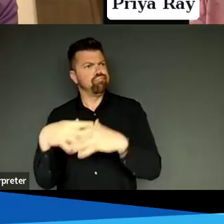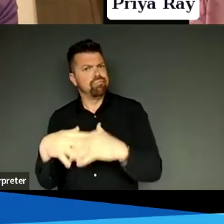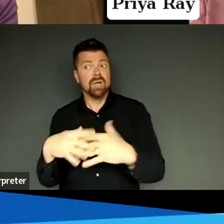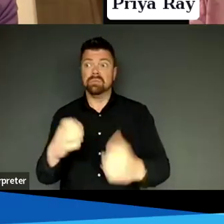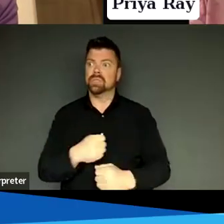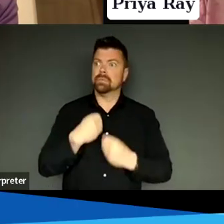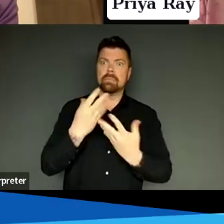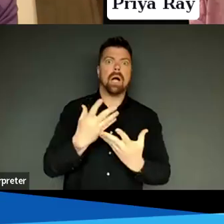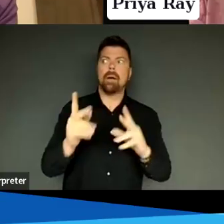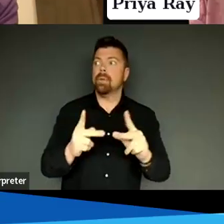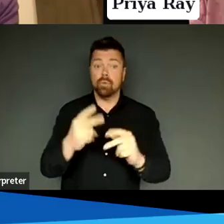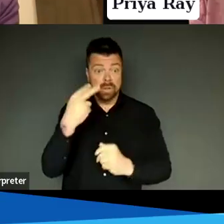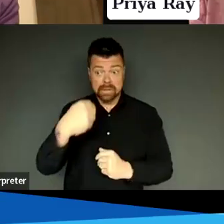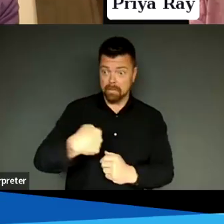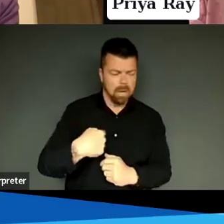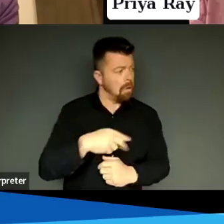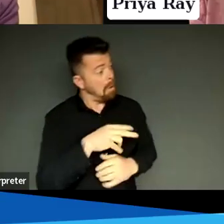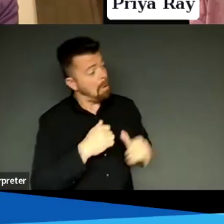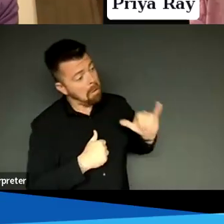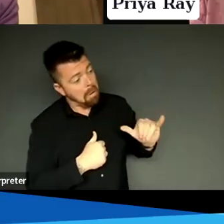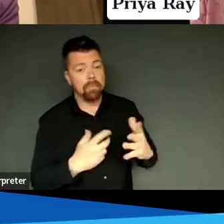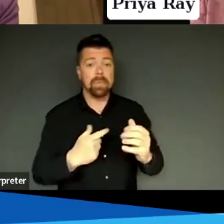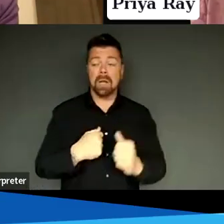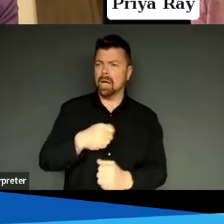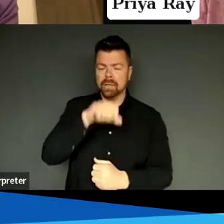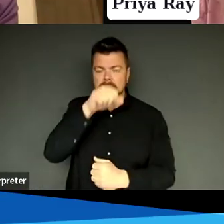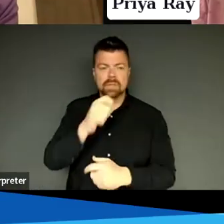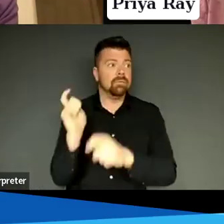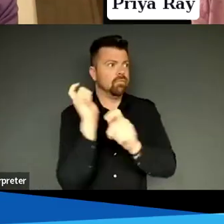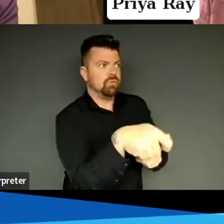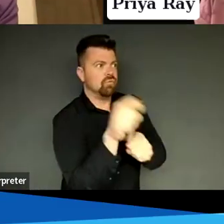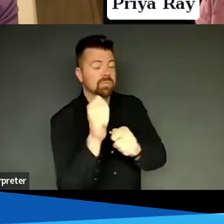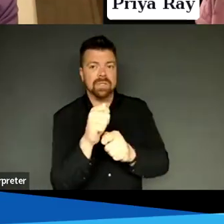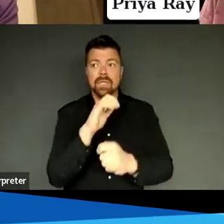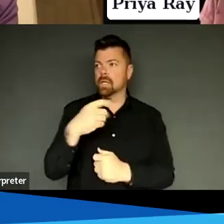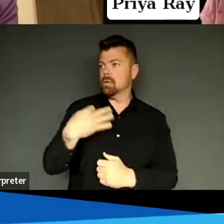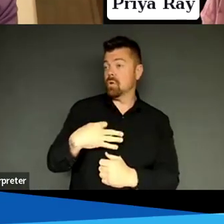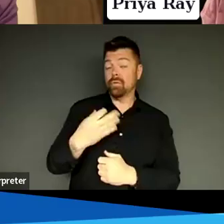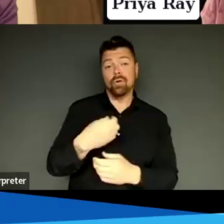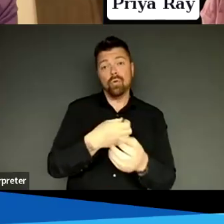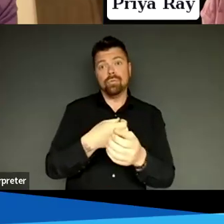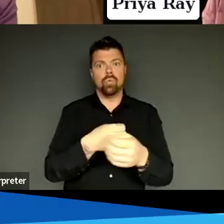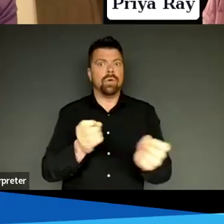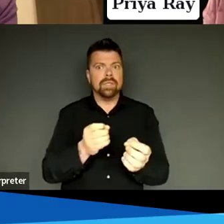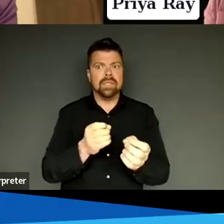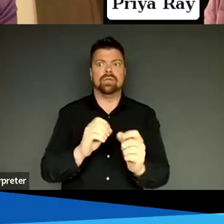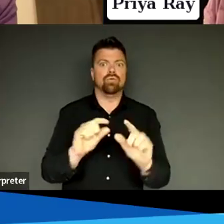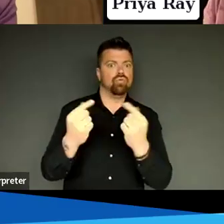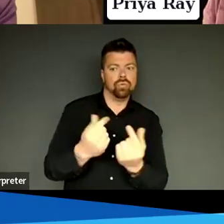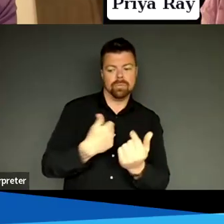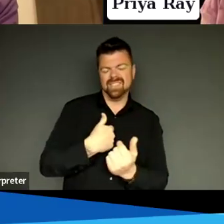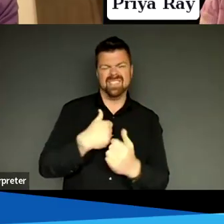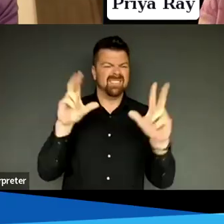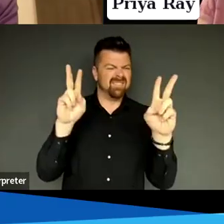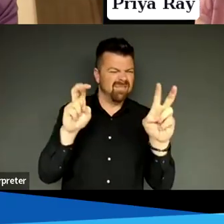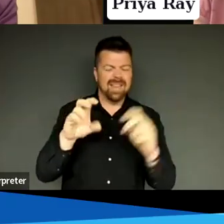go fishing. I like to go. It's a nonprofit organization that I'm a part of down here called Outdoor Buddies,